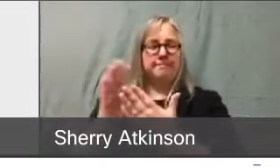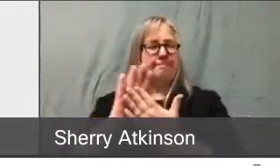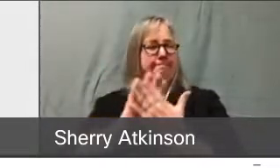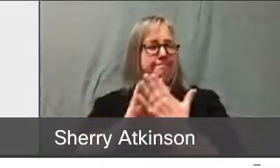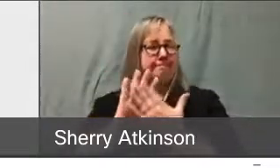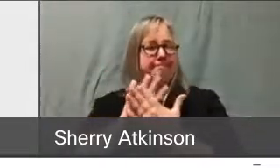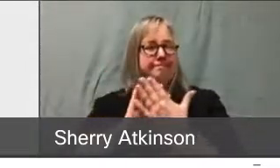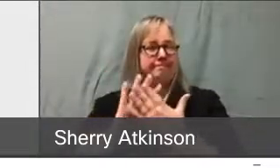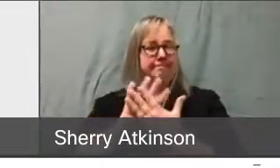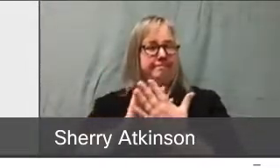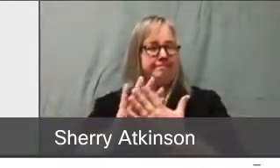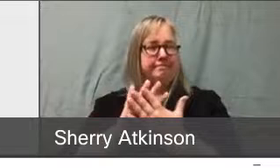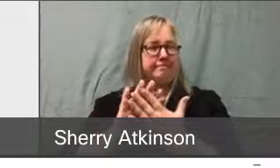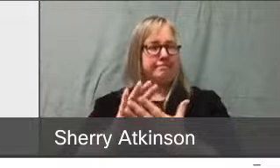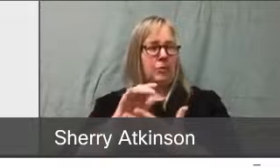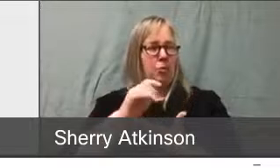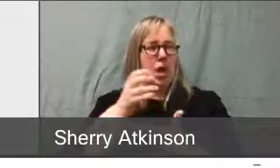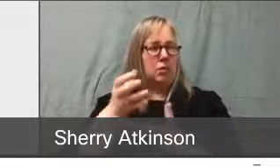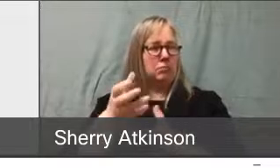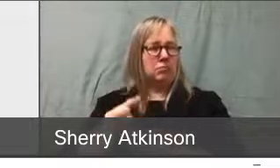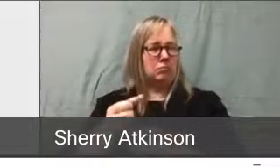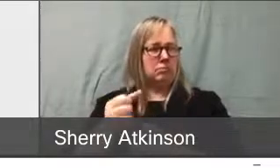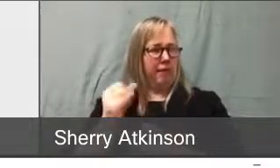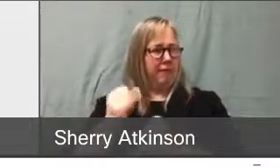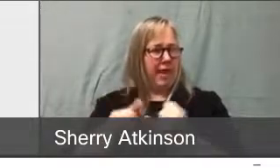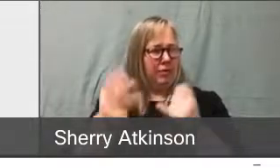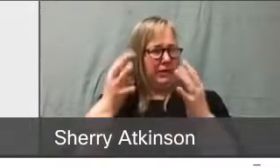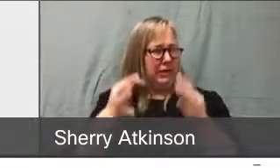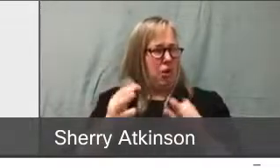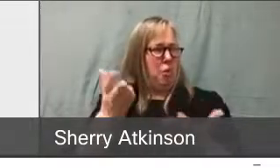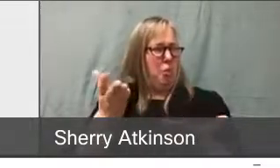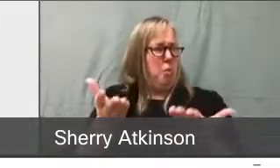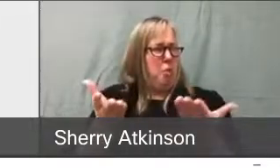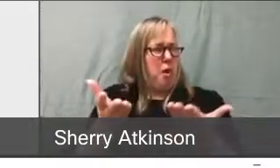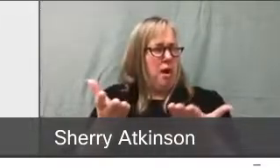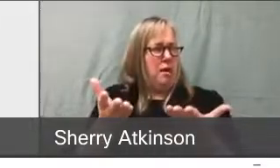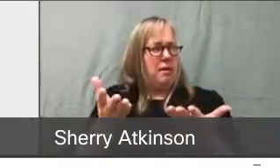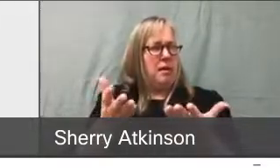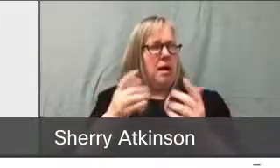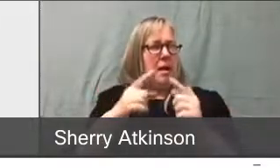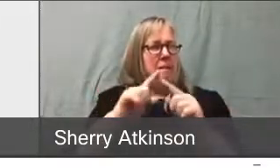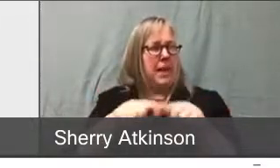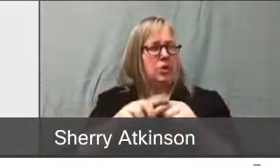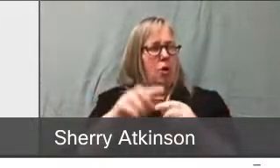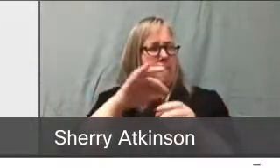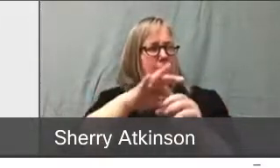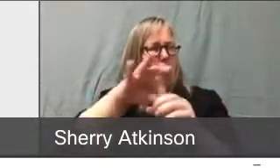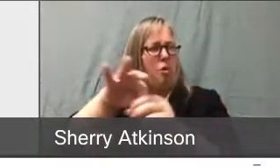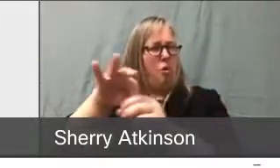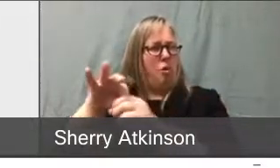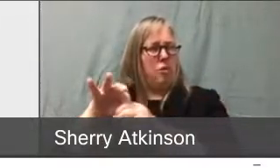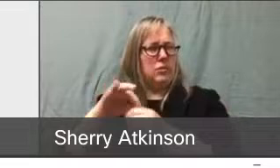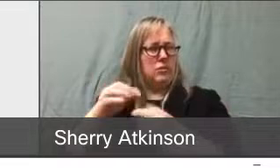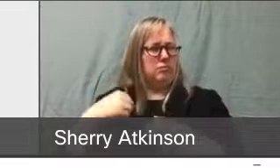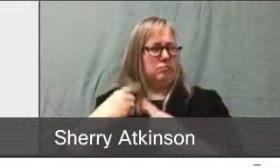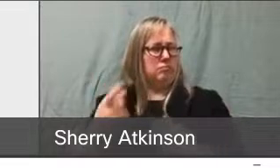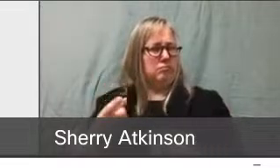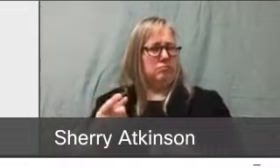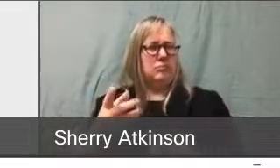Not very certain what's the final decision based on the votes from the voting members there. So we want to make sure